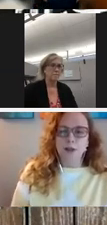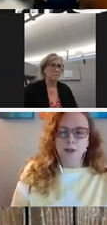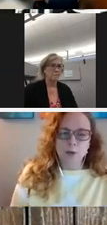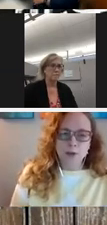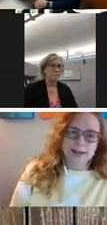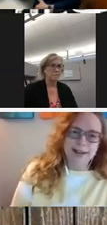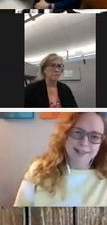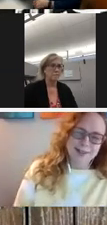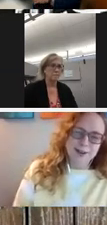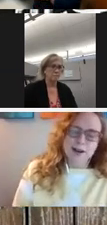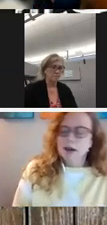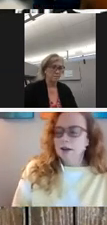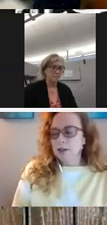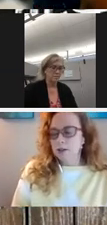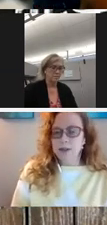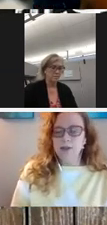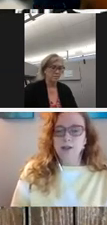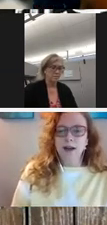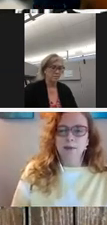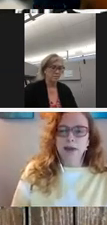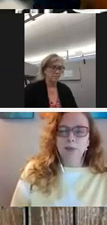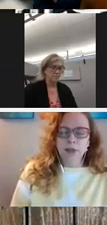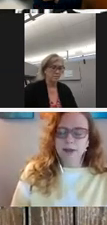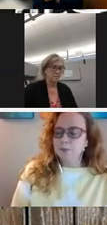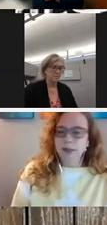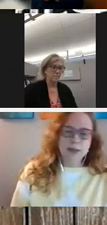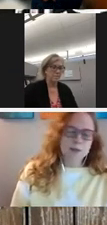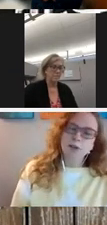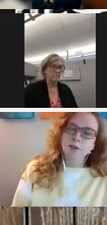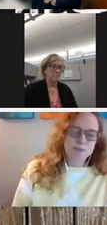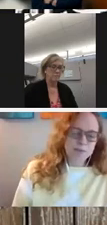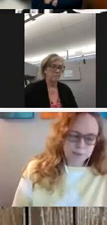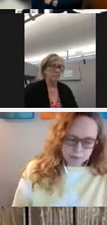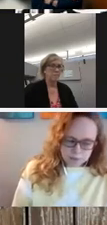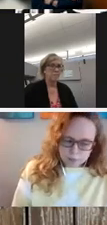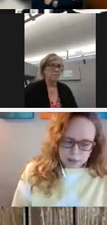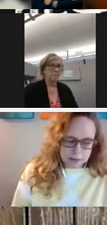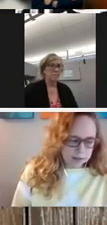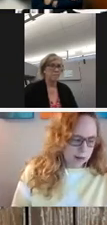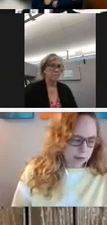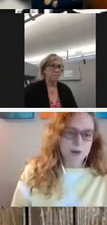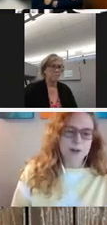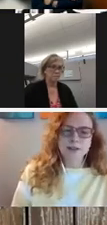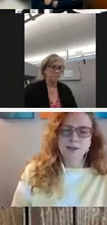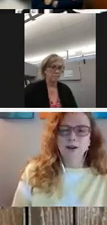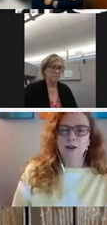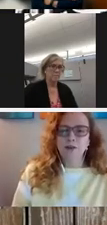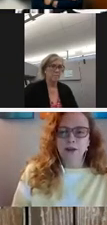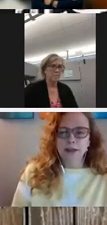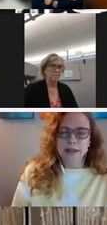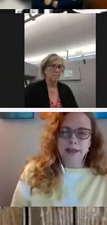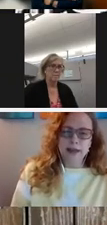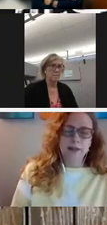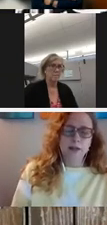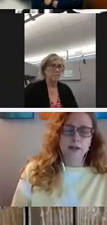evaluation. Either way, you will get an answer to your question. I believe William and everyone on this call